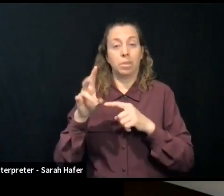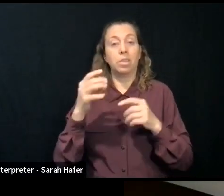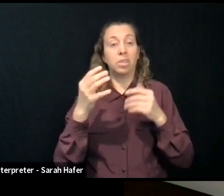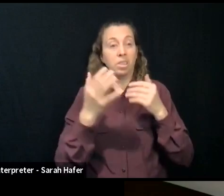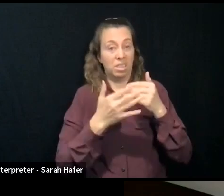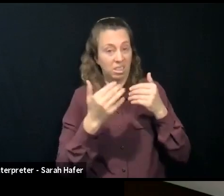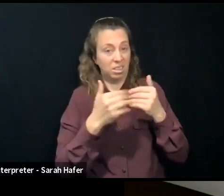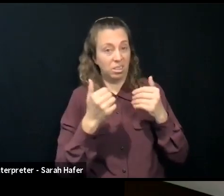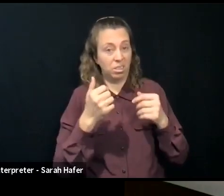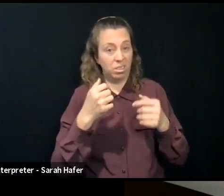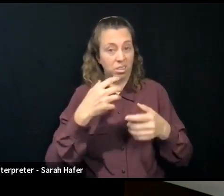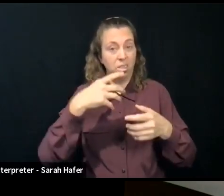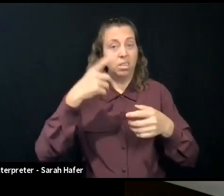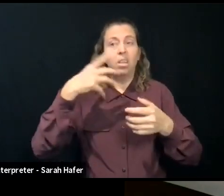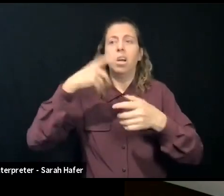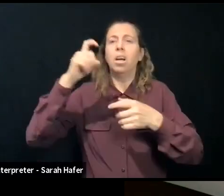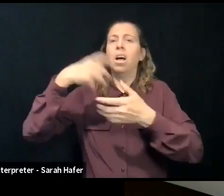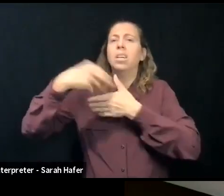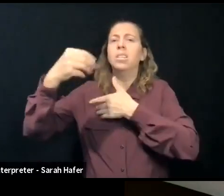indoors?